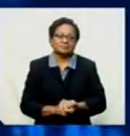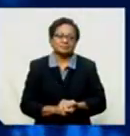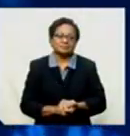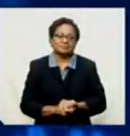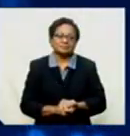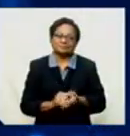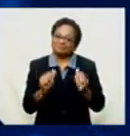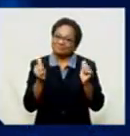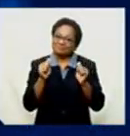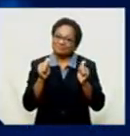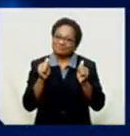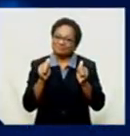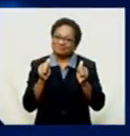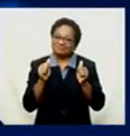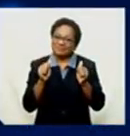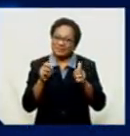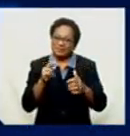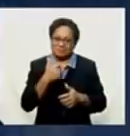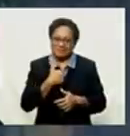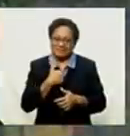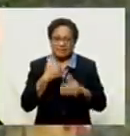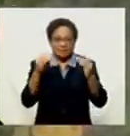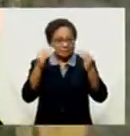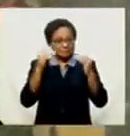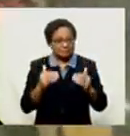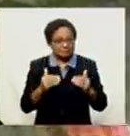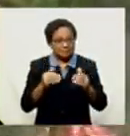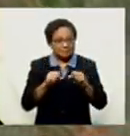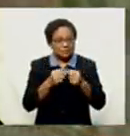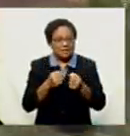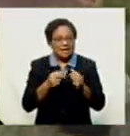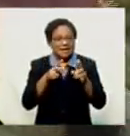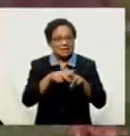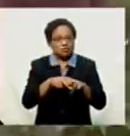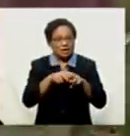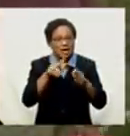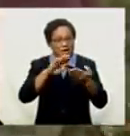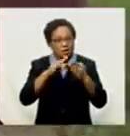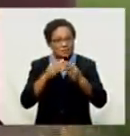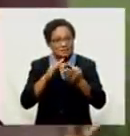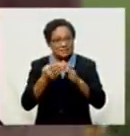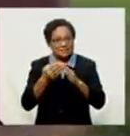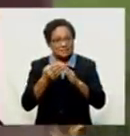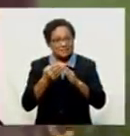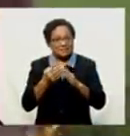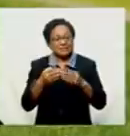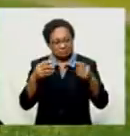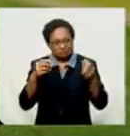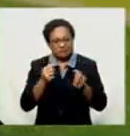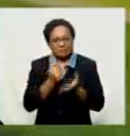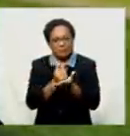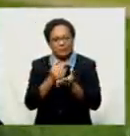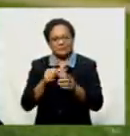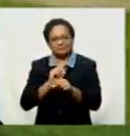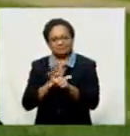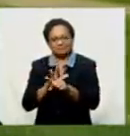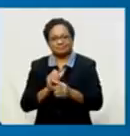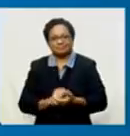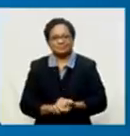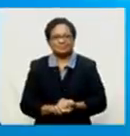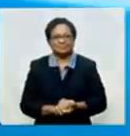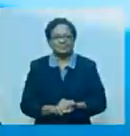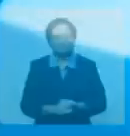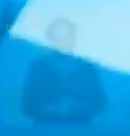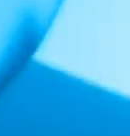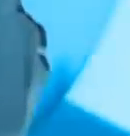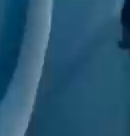And that is the latest from my end. But coming up after the break, Nandranga community rallies against COVID-19. Stay with us.